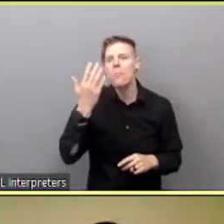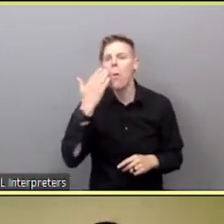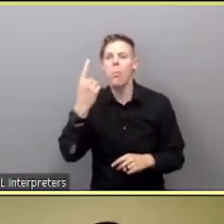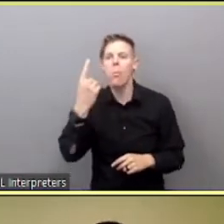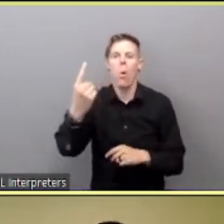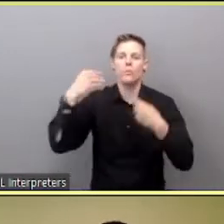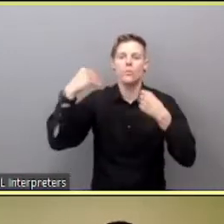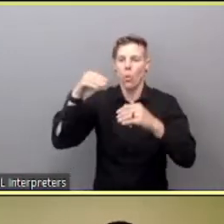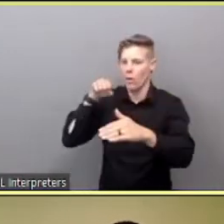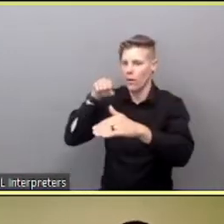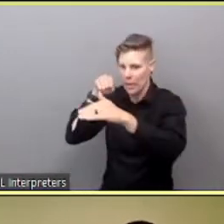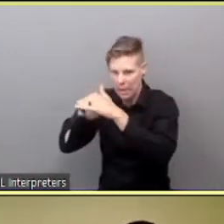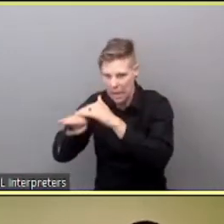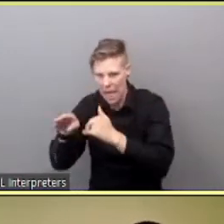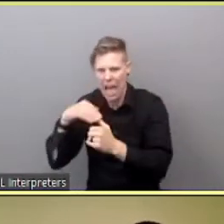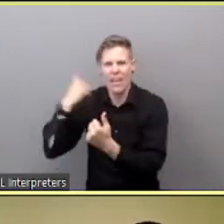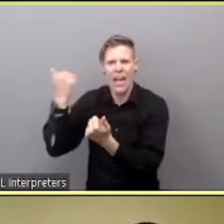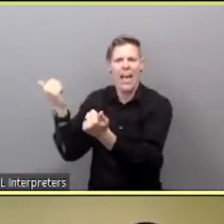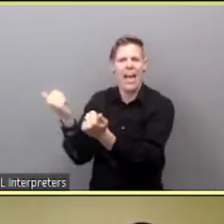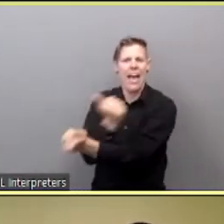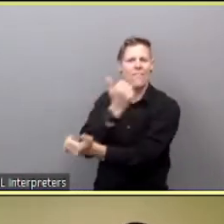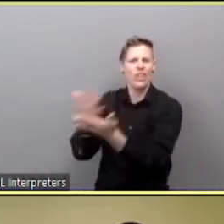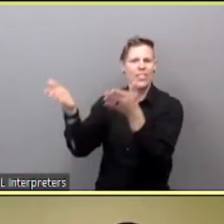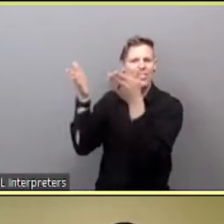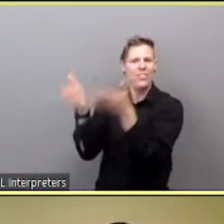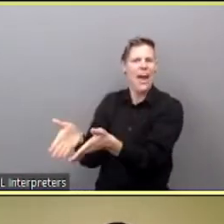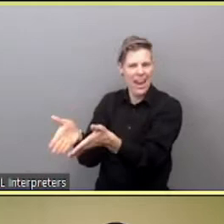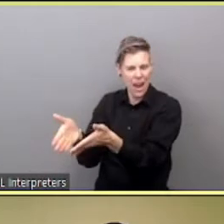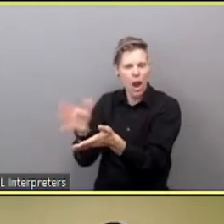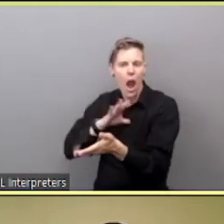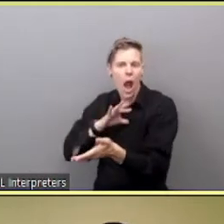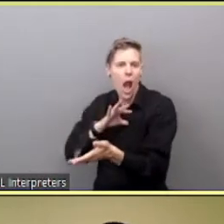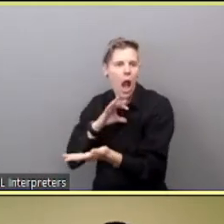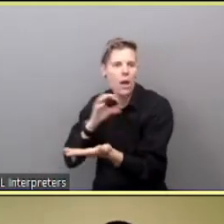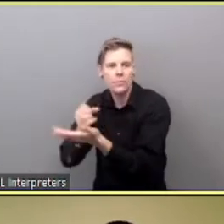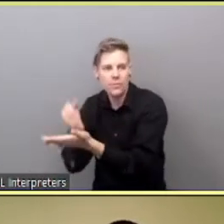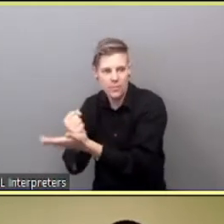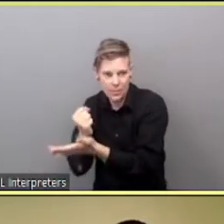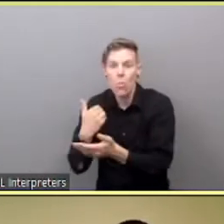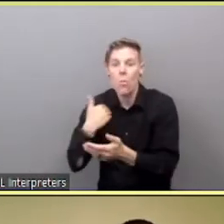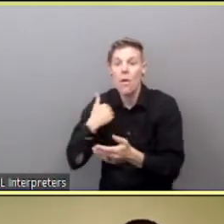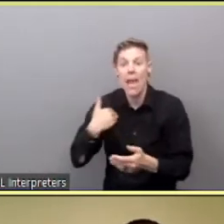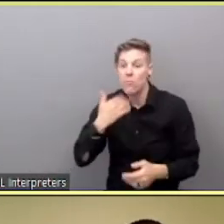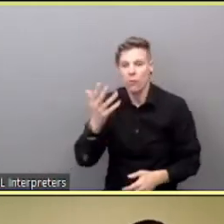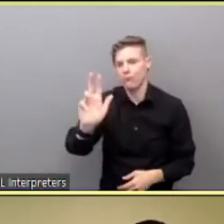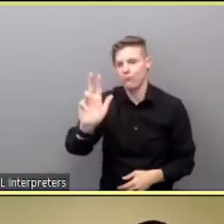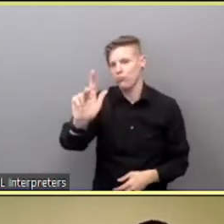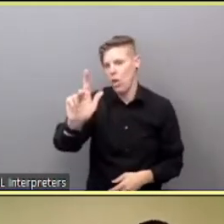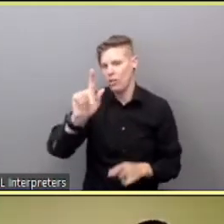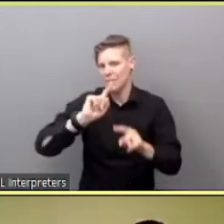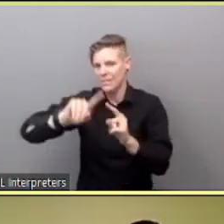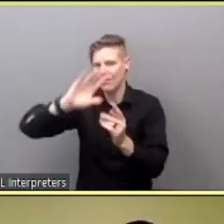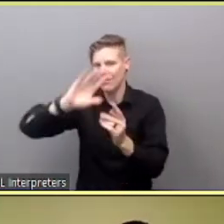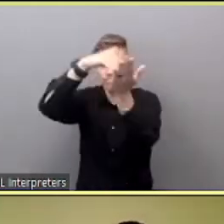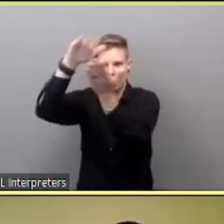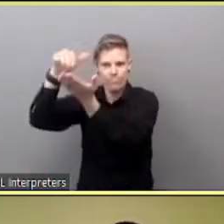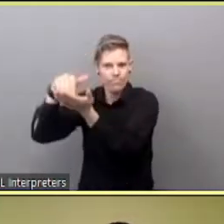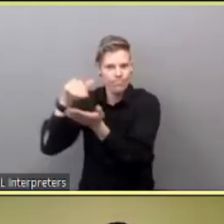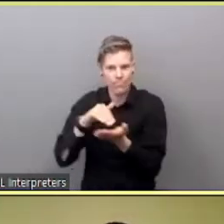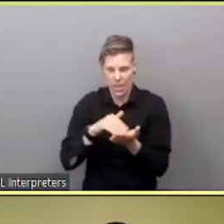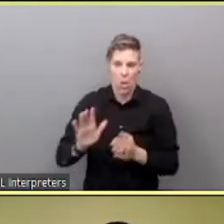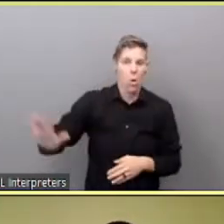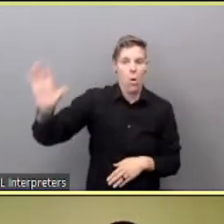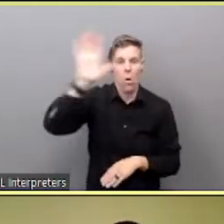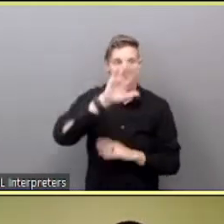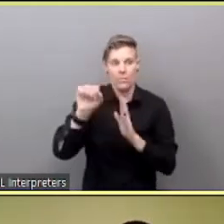23 workforce connection centers across the state. The best way to describe these centers are really one-stop shops where job seekers and employers come